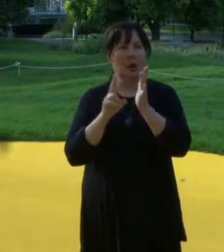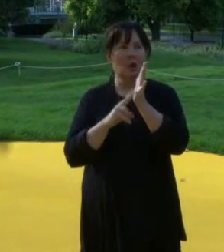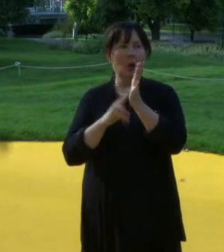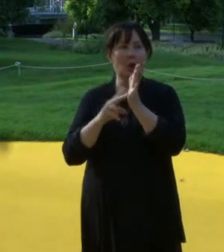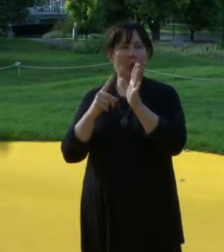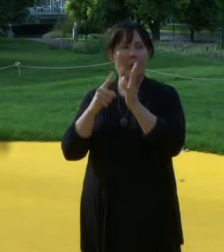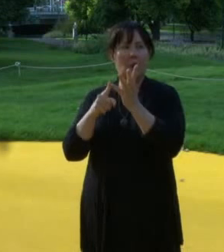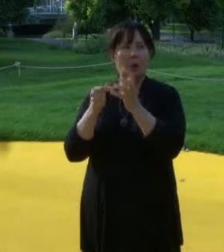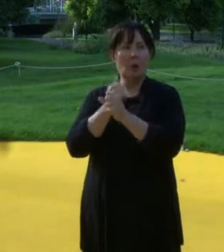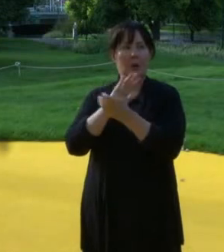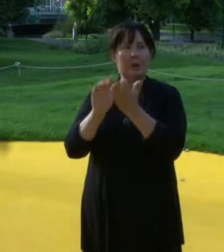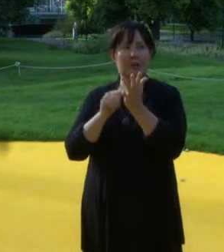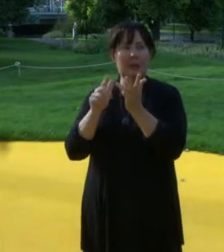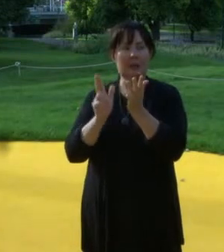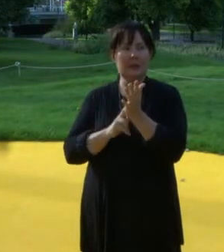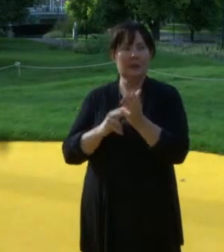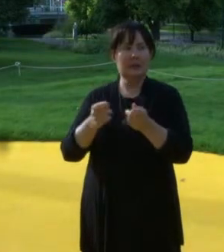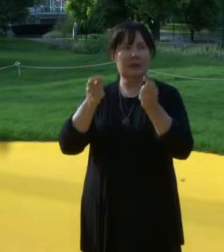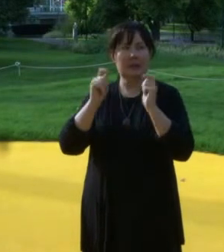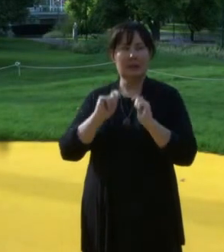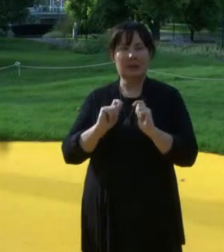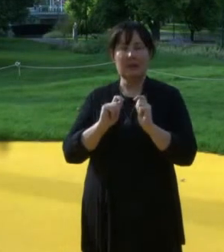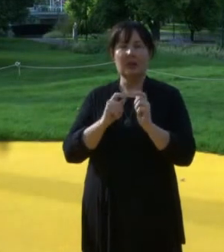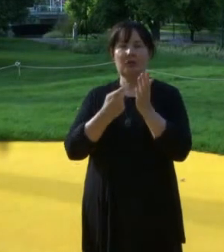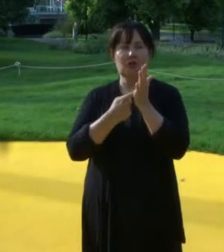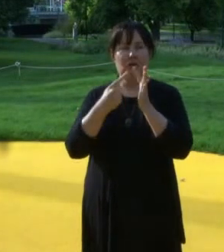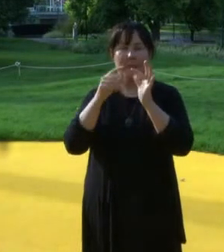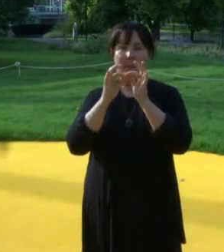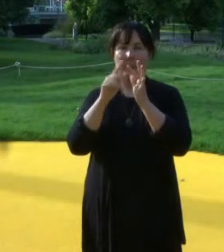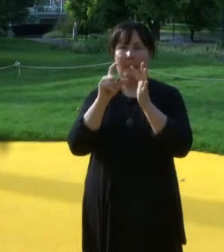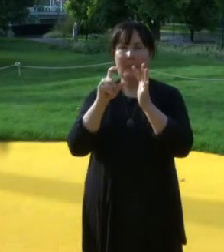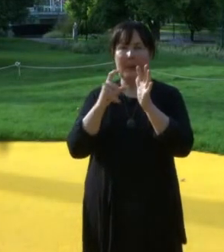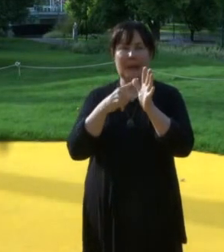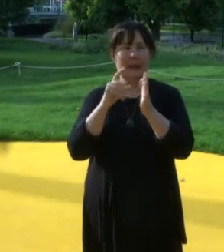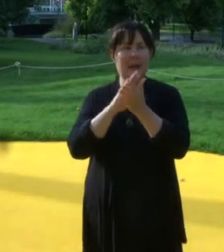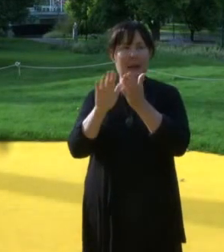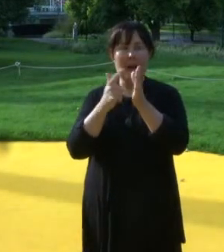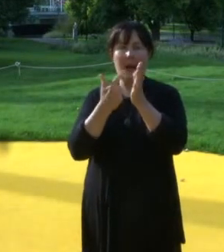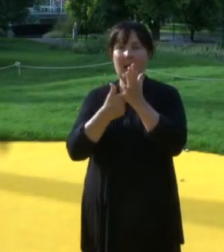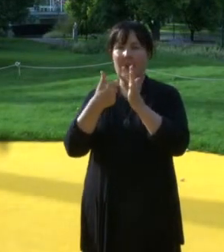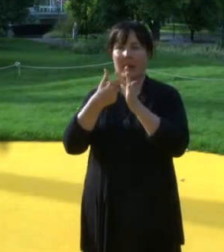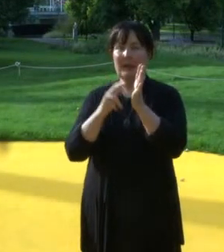Gaisan Haj, Rebecca Harkins Cross,